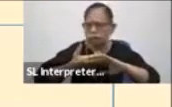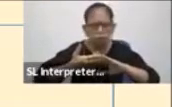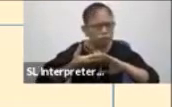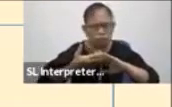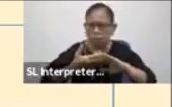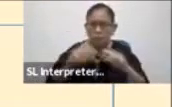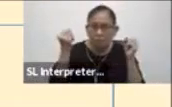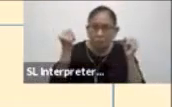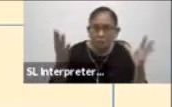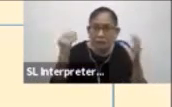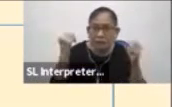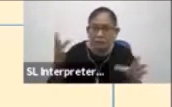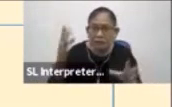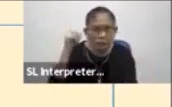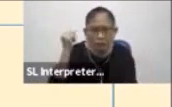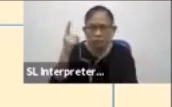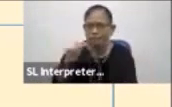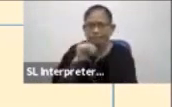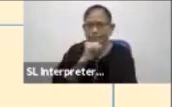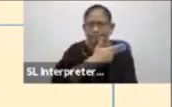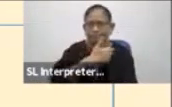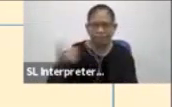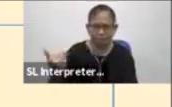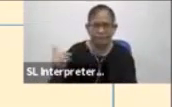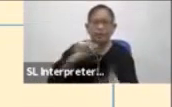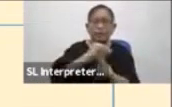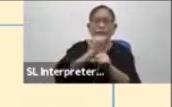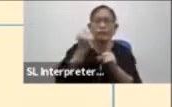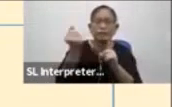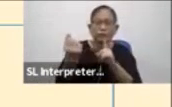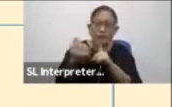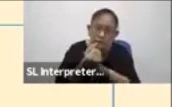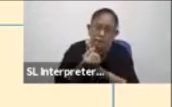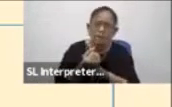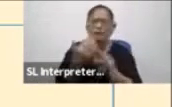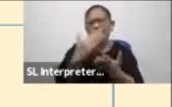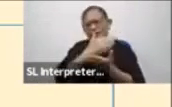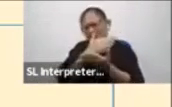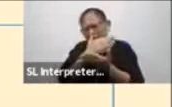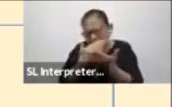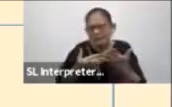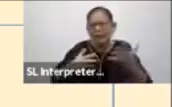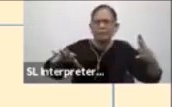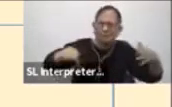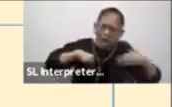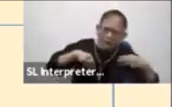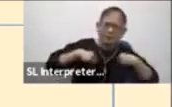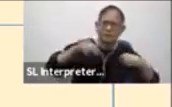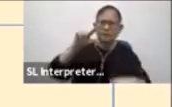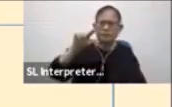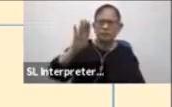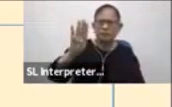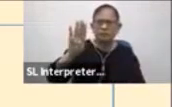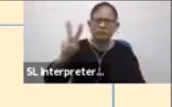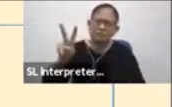the Indonesian people. Societies accept some forms of GBV as normal